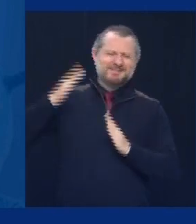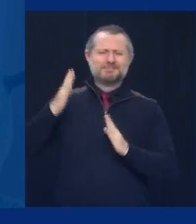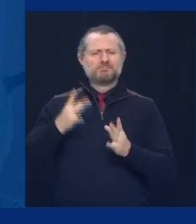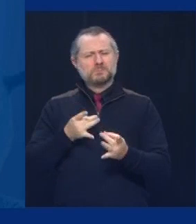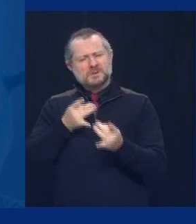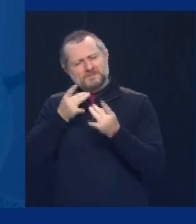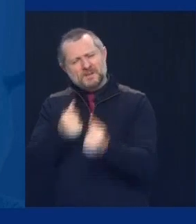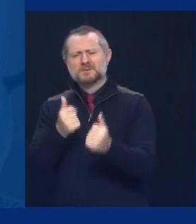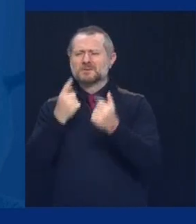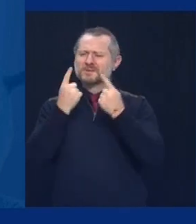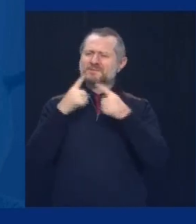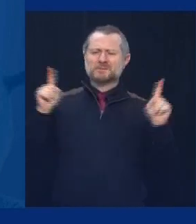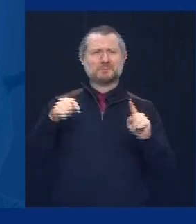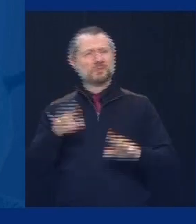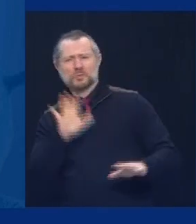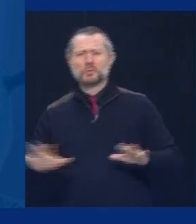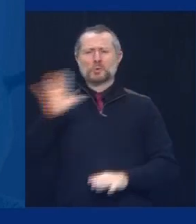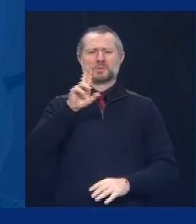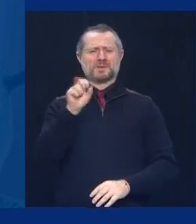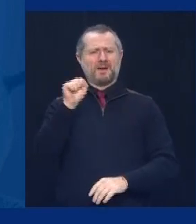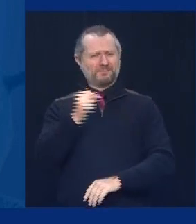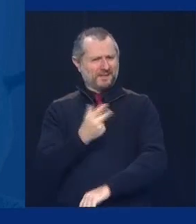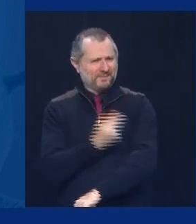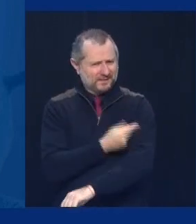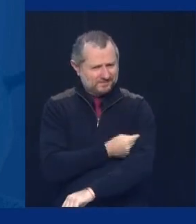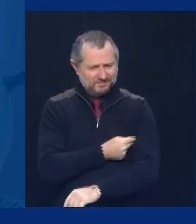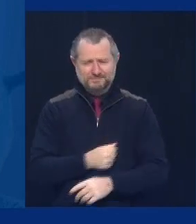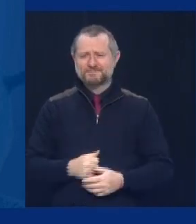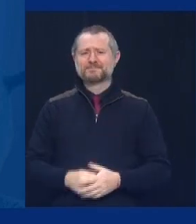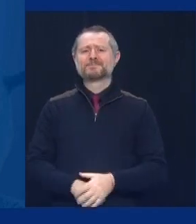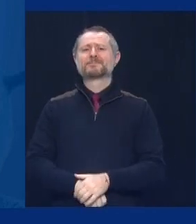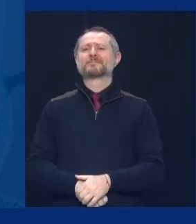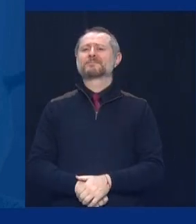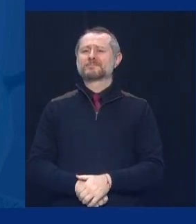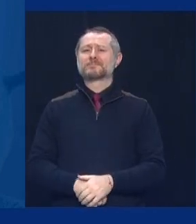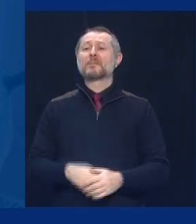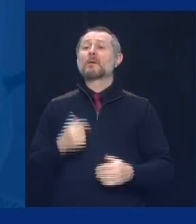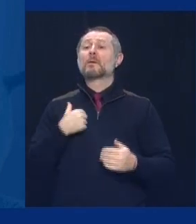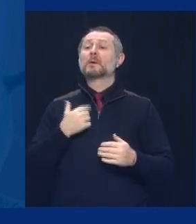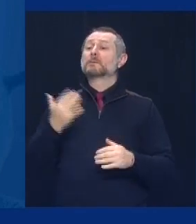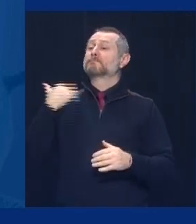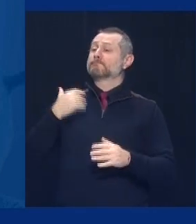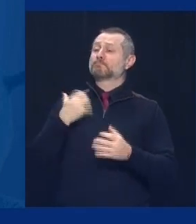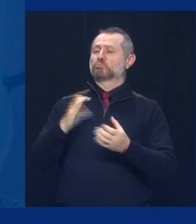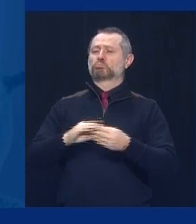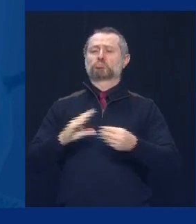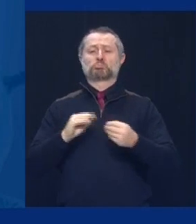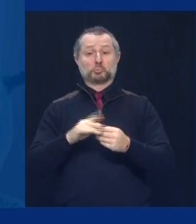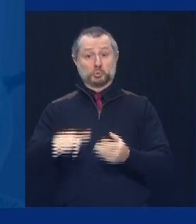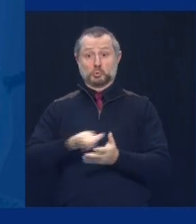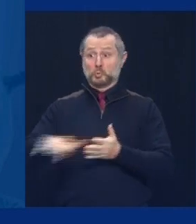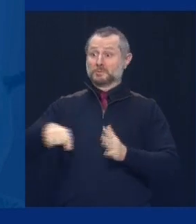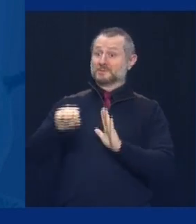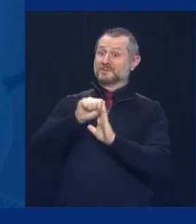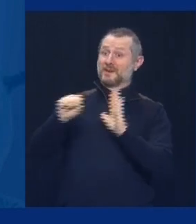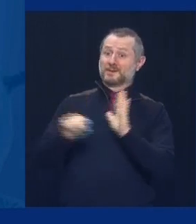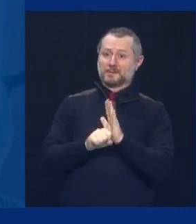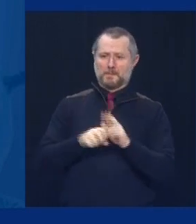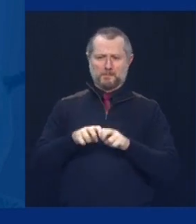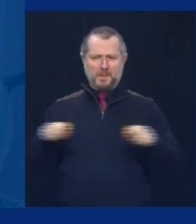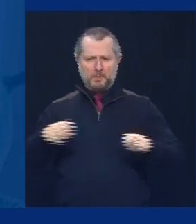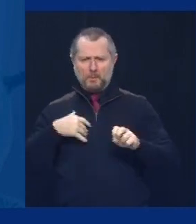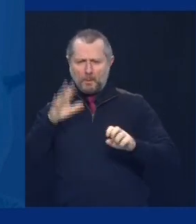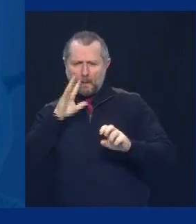States in terms of vaccinations. As we said, we would have a New York State panel review the